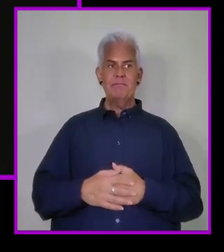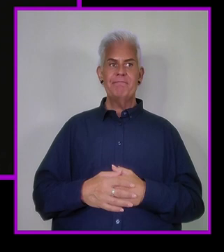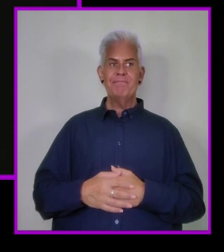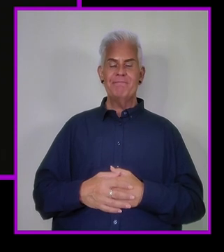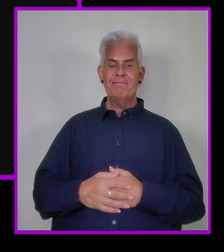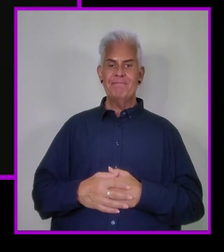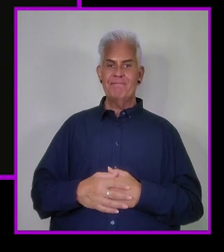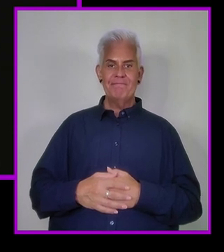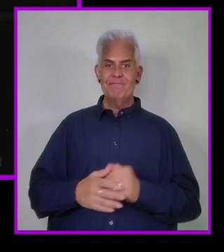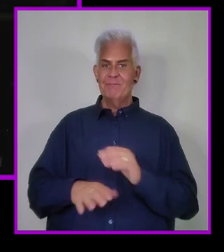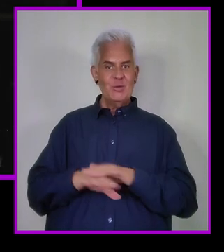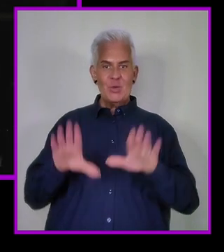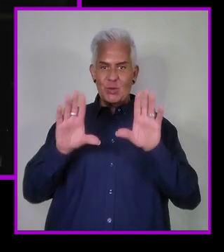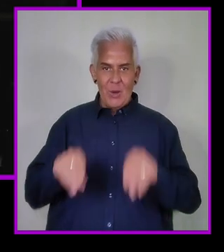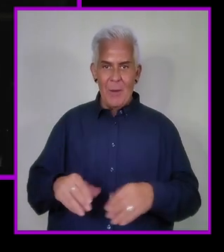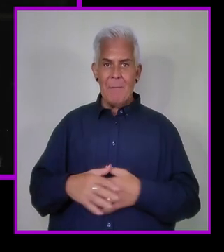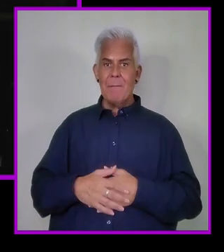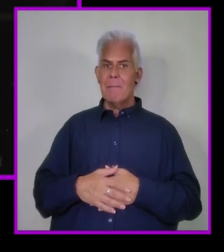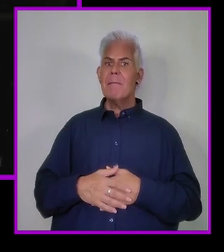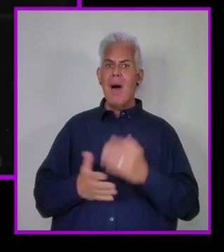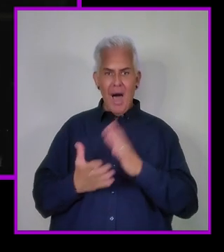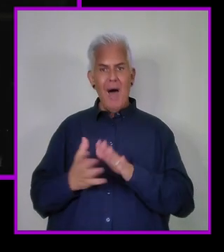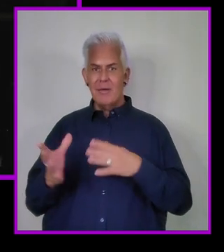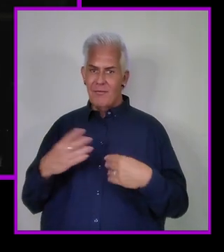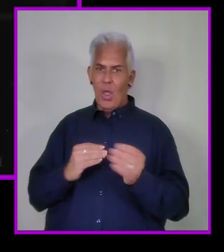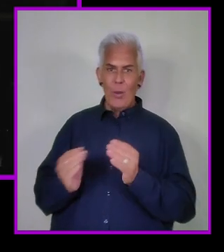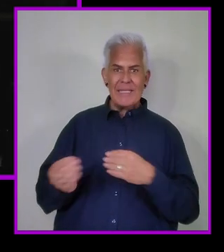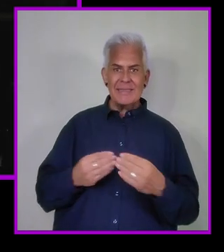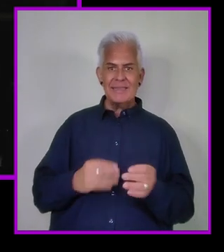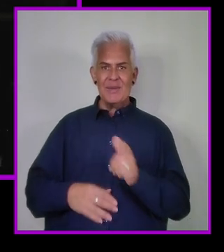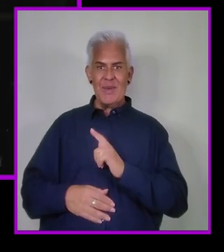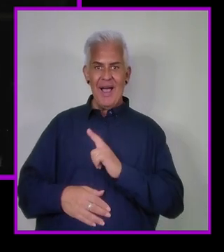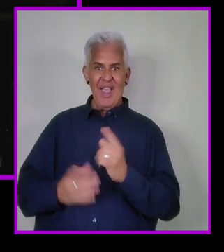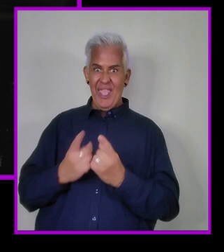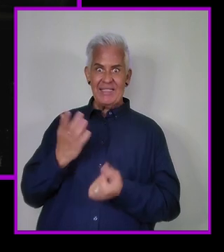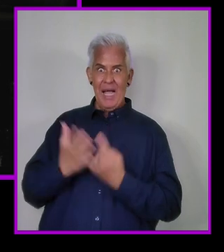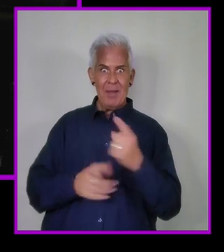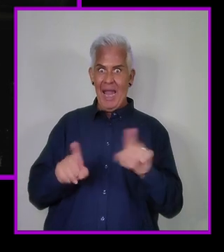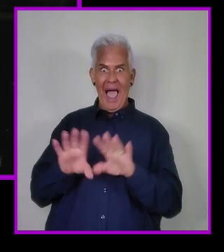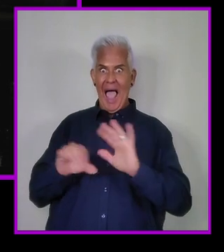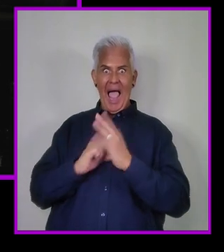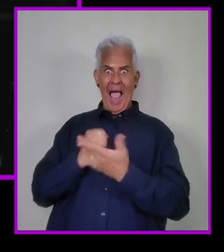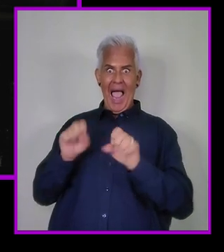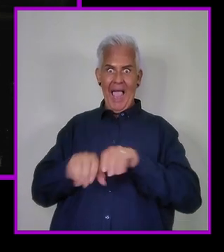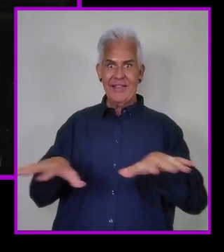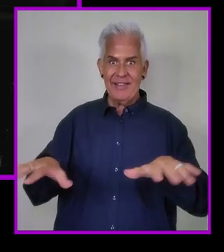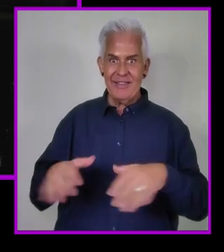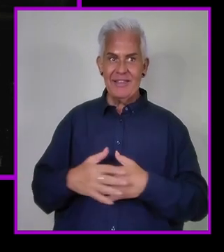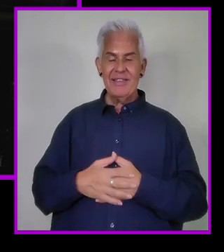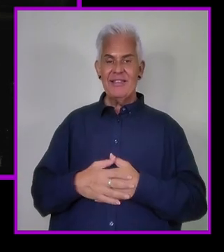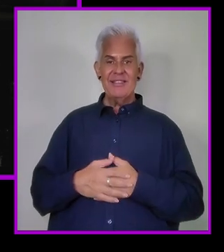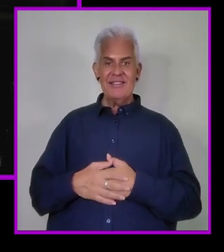we don't let up. And it is a fluid thing because, you know, things happen like global pandemics and stuff. So there will never